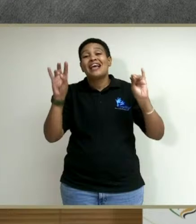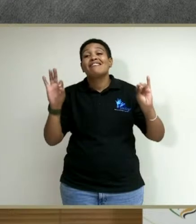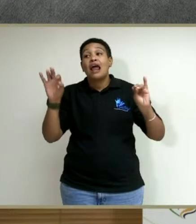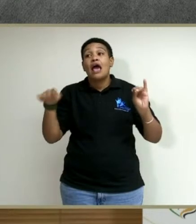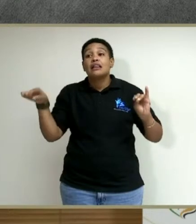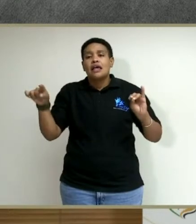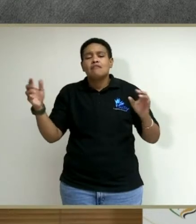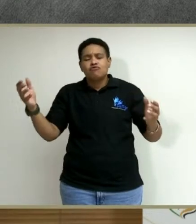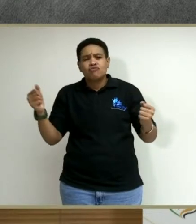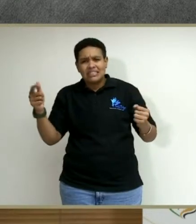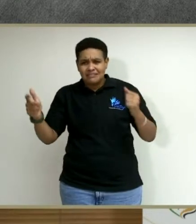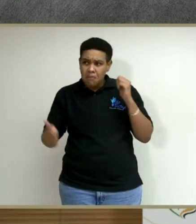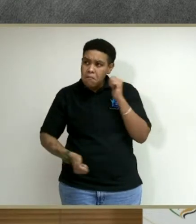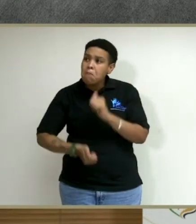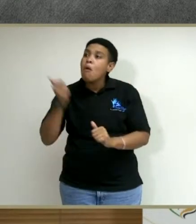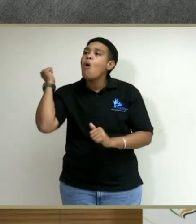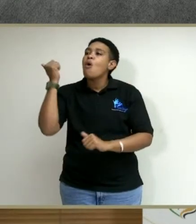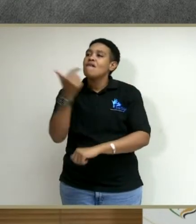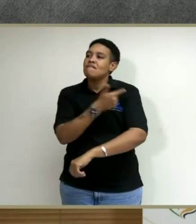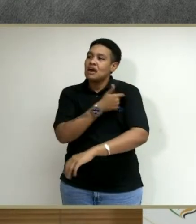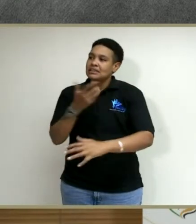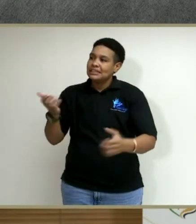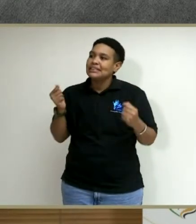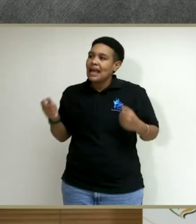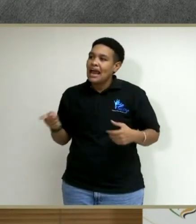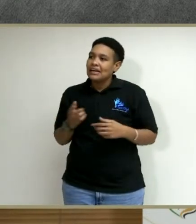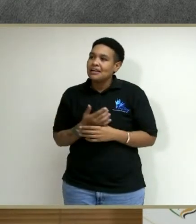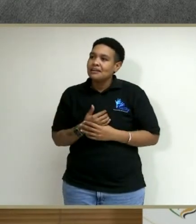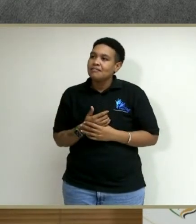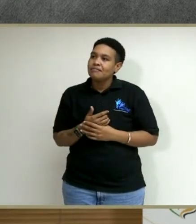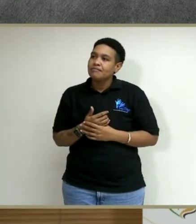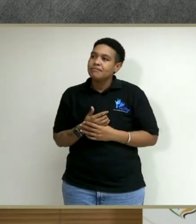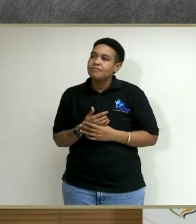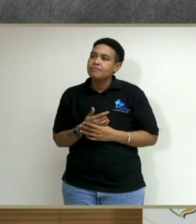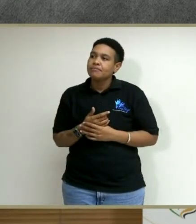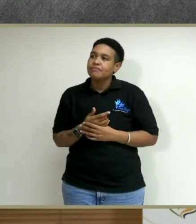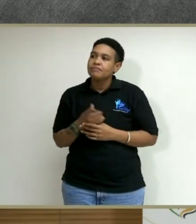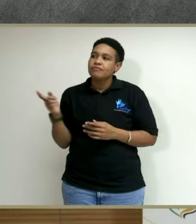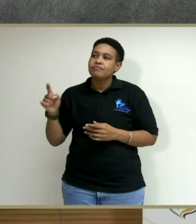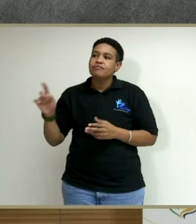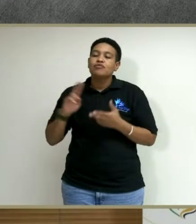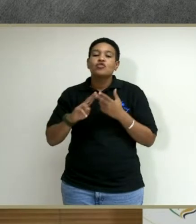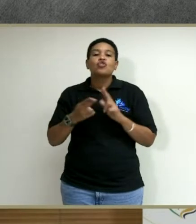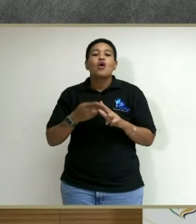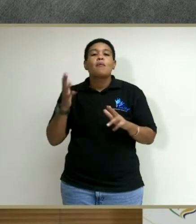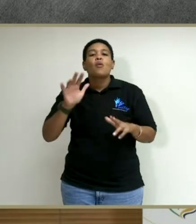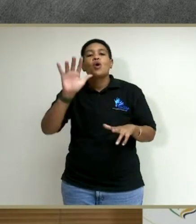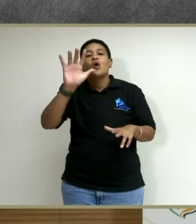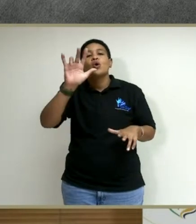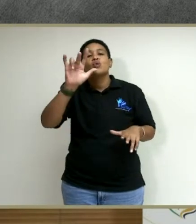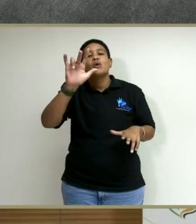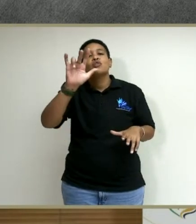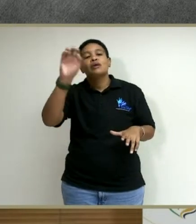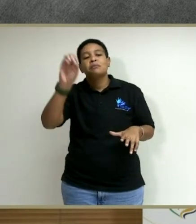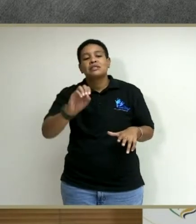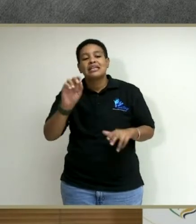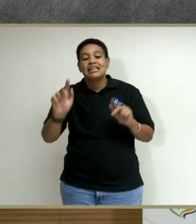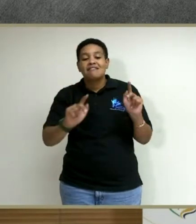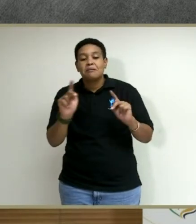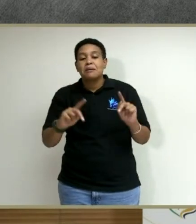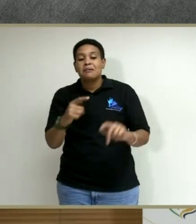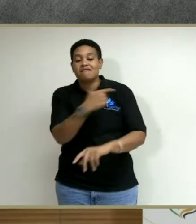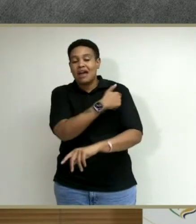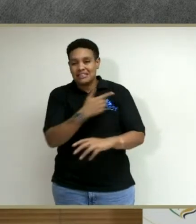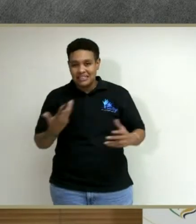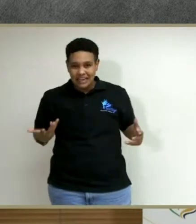have received the majority of the vaccines, and they number just about 23% of persons